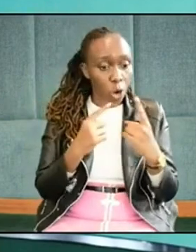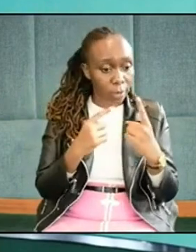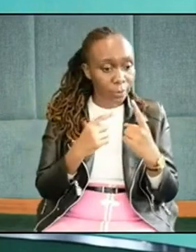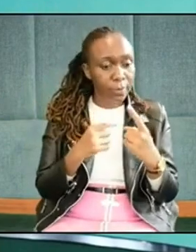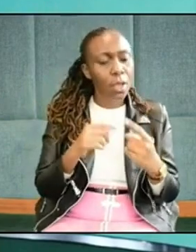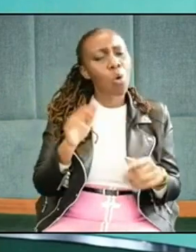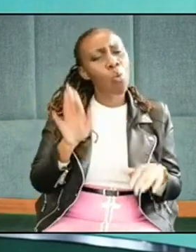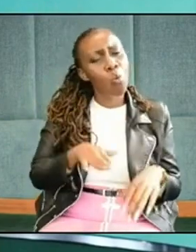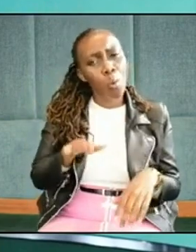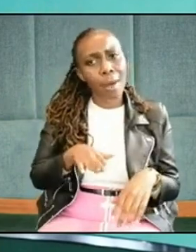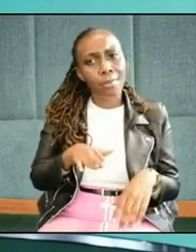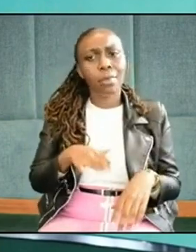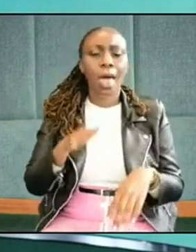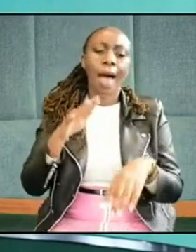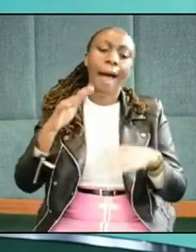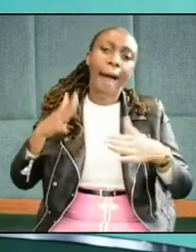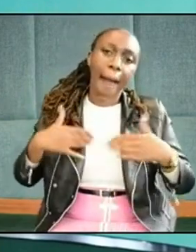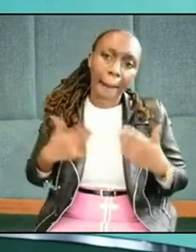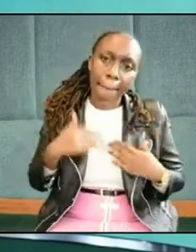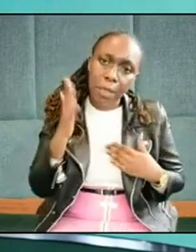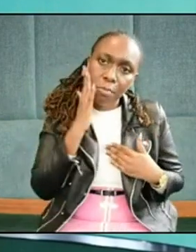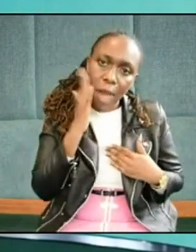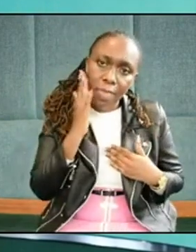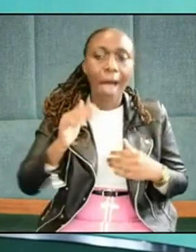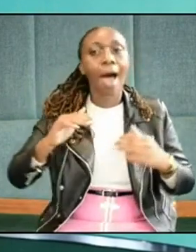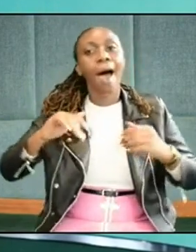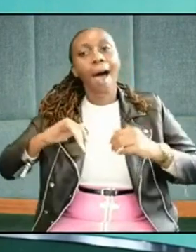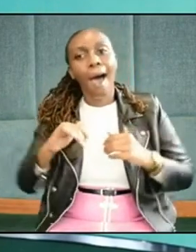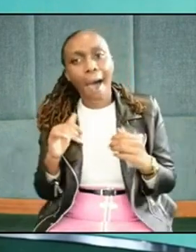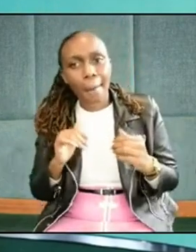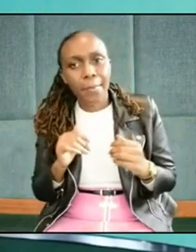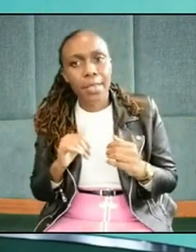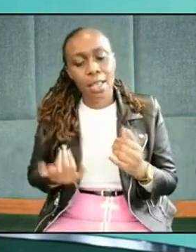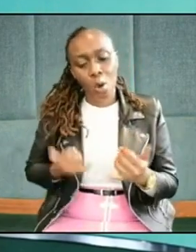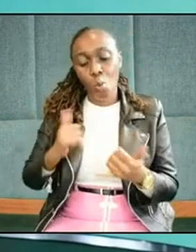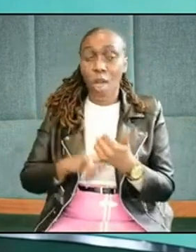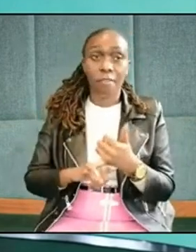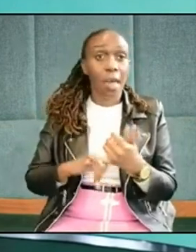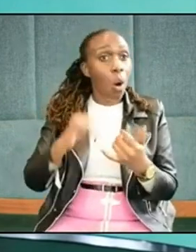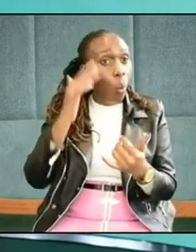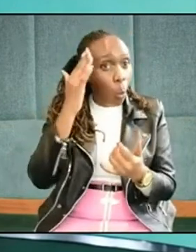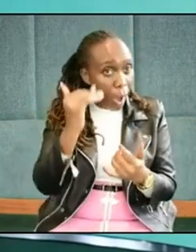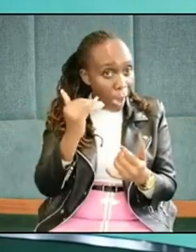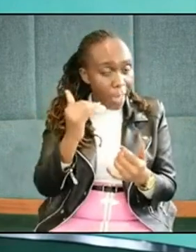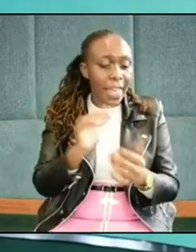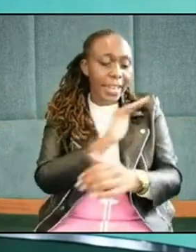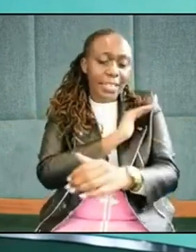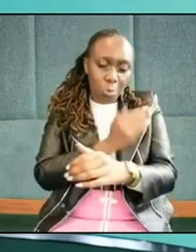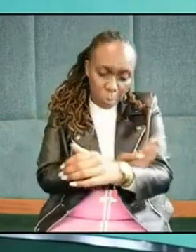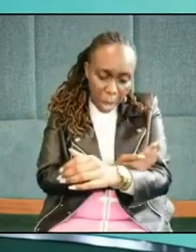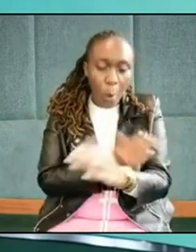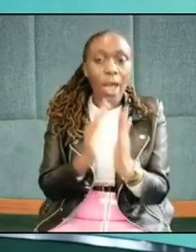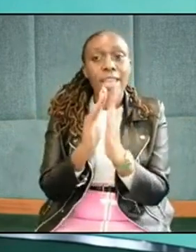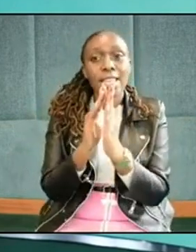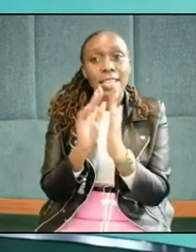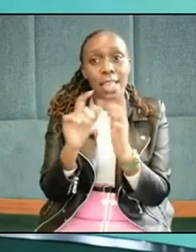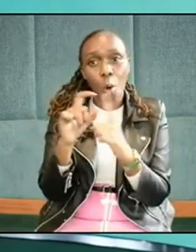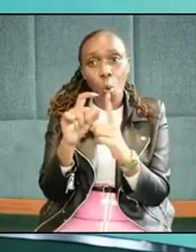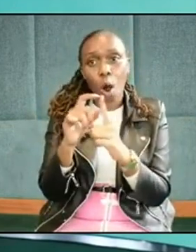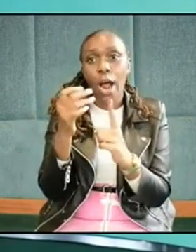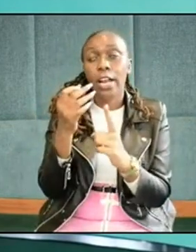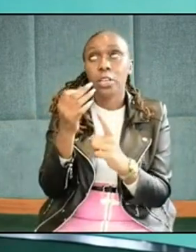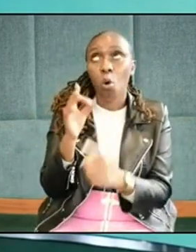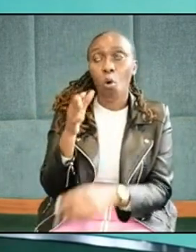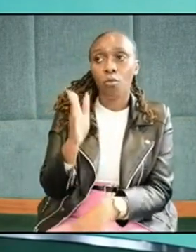wife because there is power in the word of God. Church, Bible study is key for